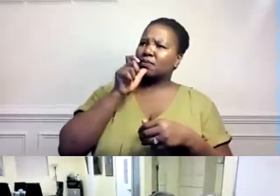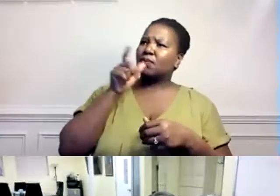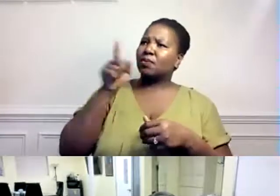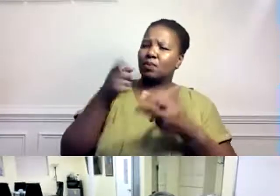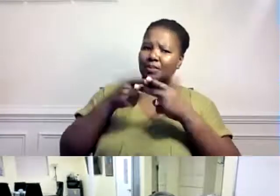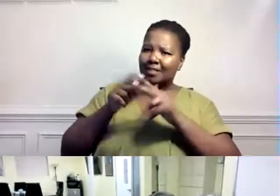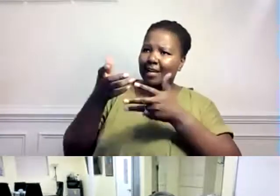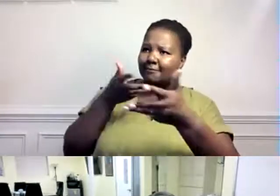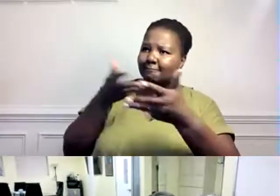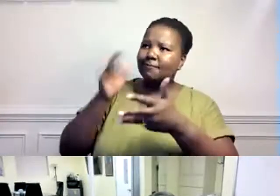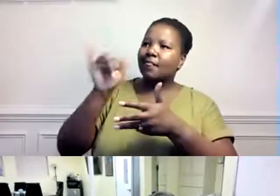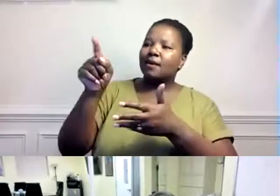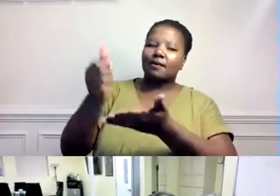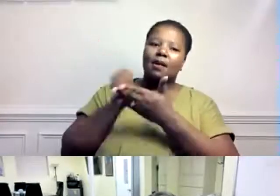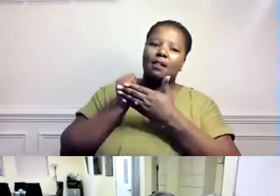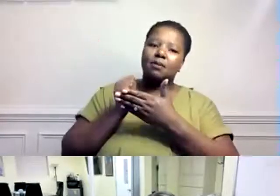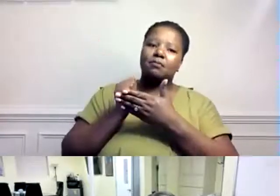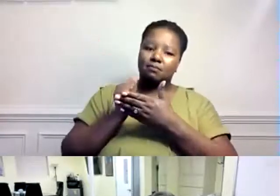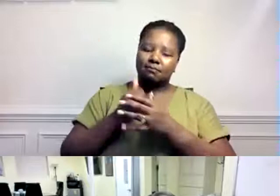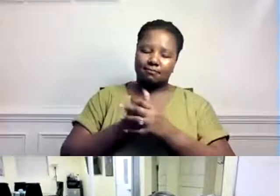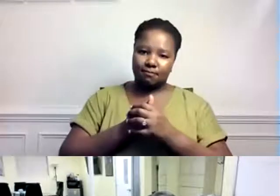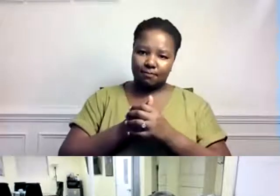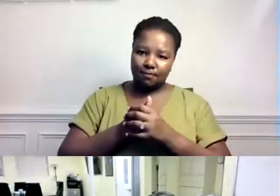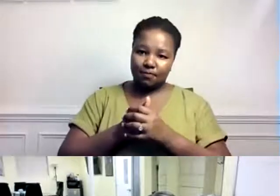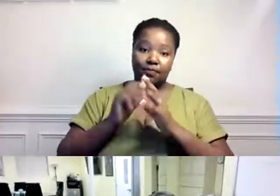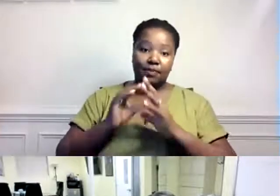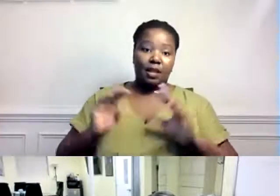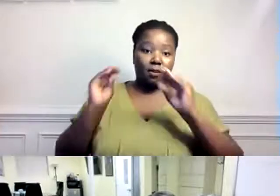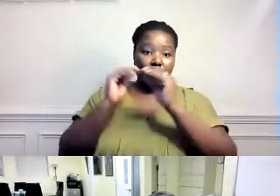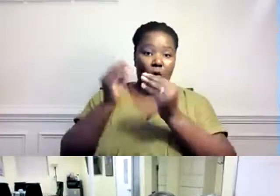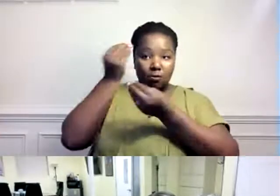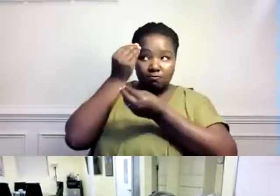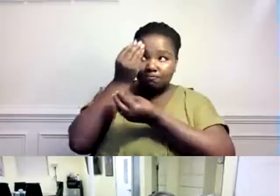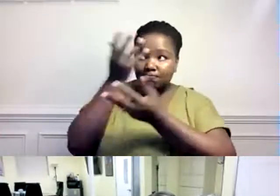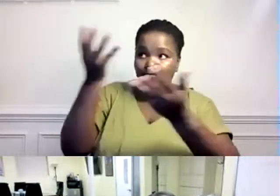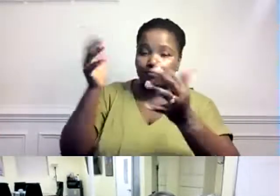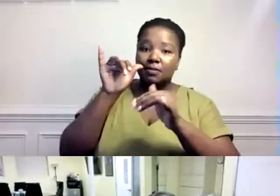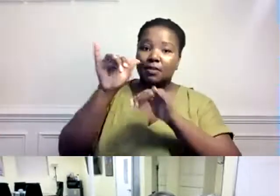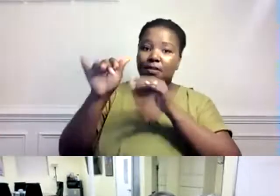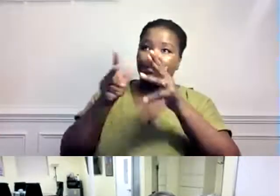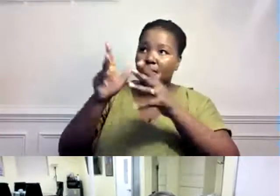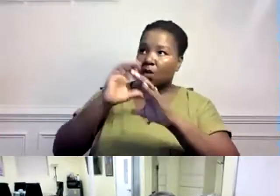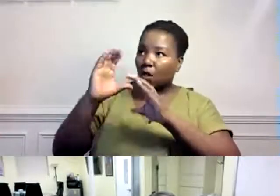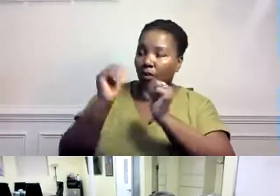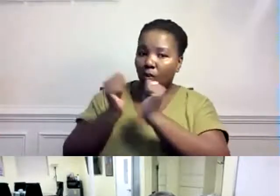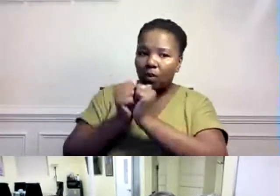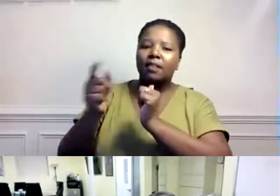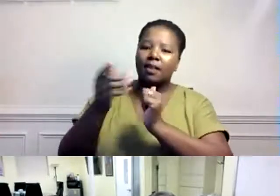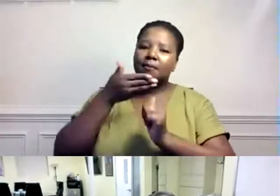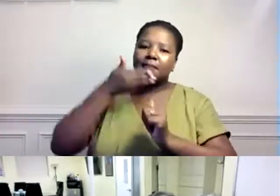them also, because they're going to have questions. And the more people that are communicated with, the better.